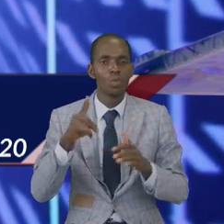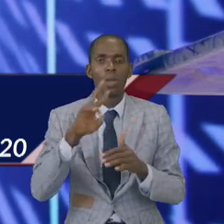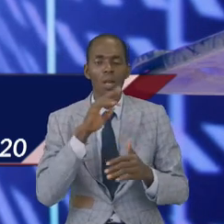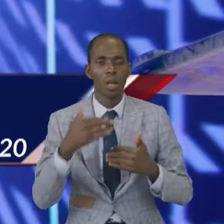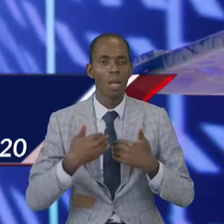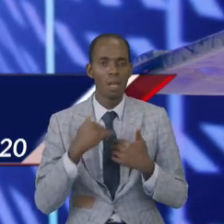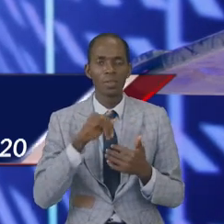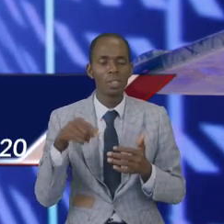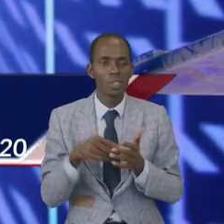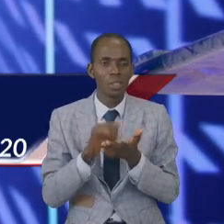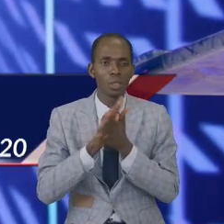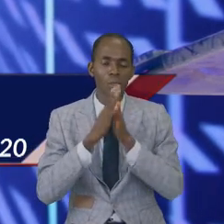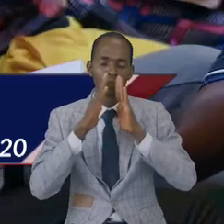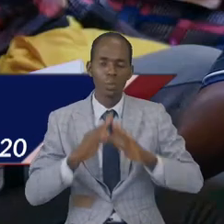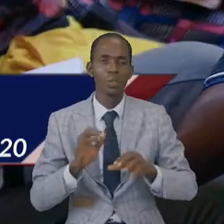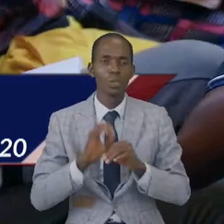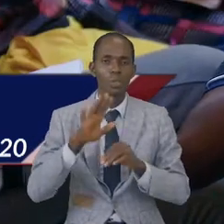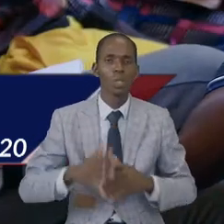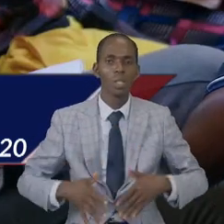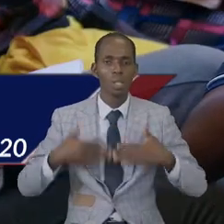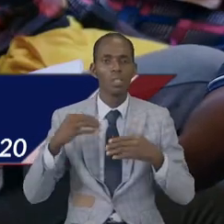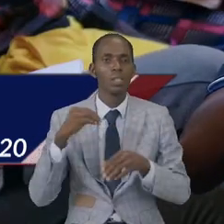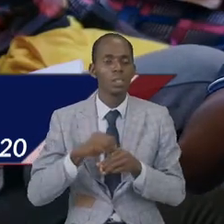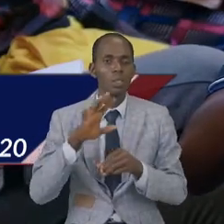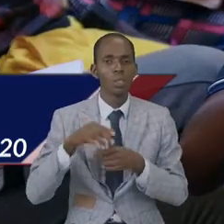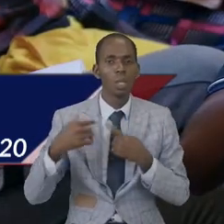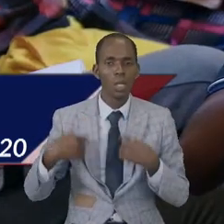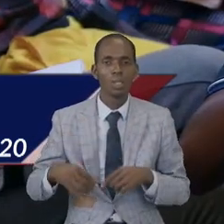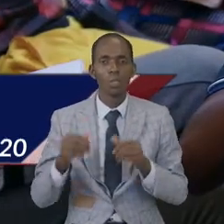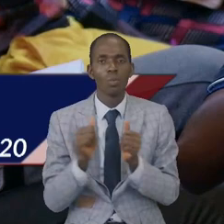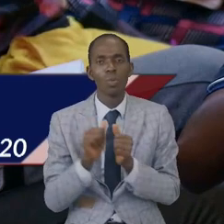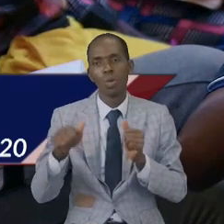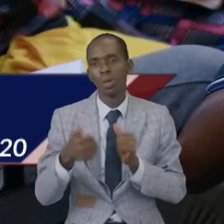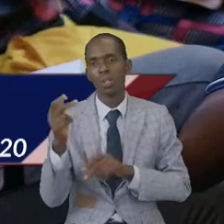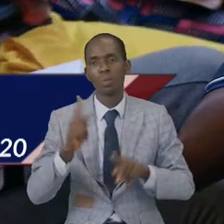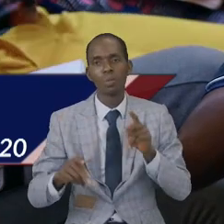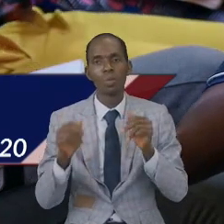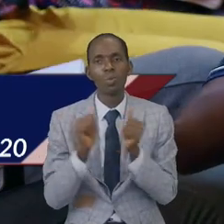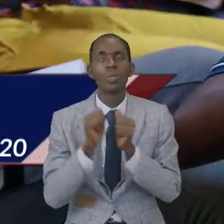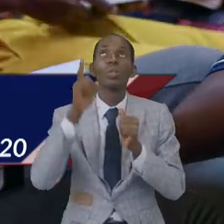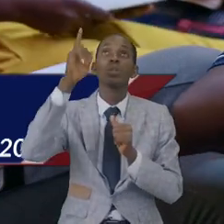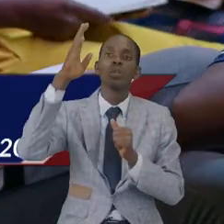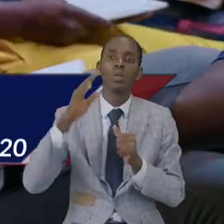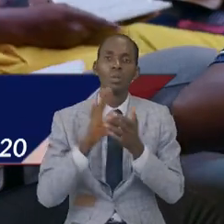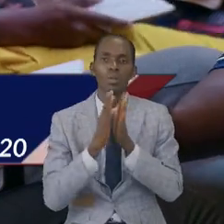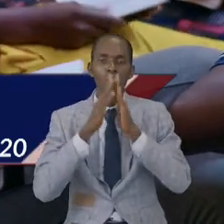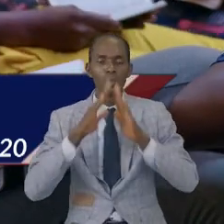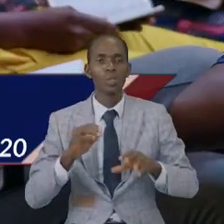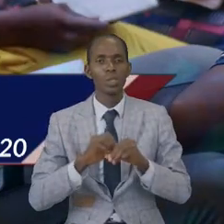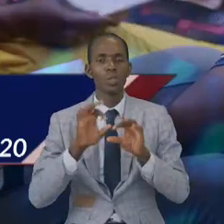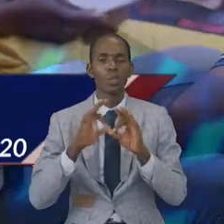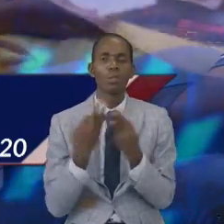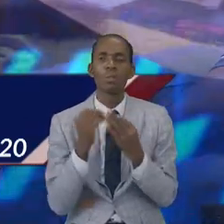Peace in your heart, peace with God, and peace with your fellow man, and peace in your family. Everything you